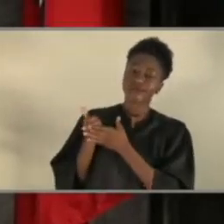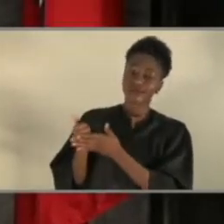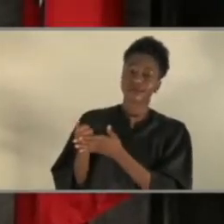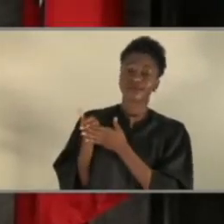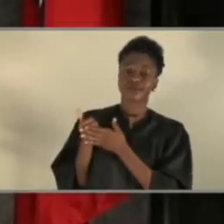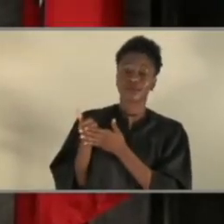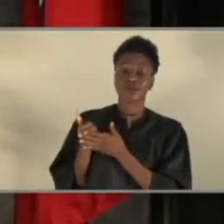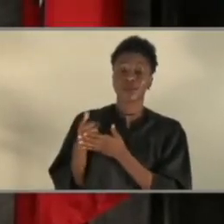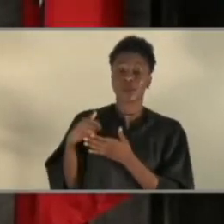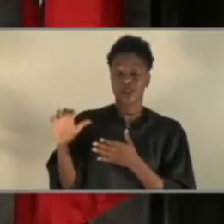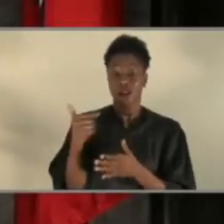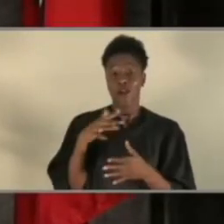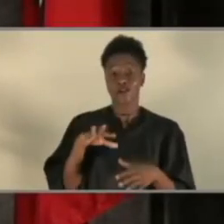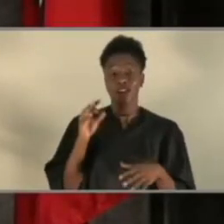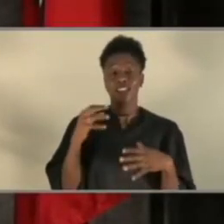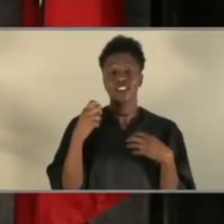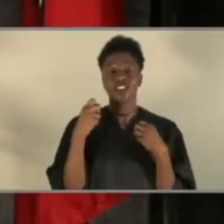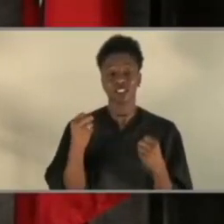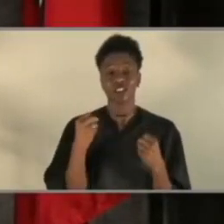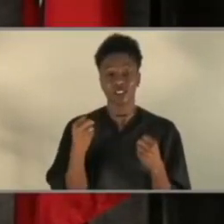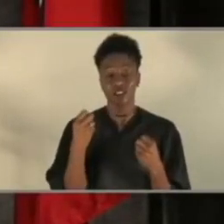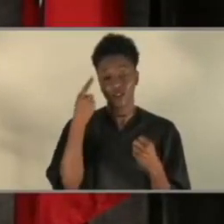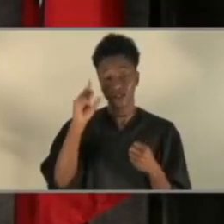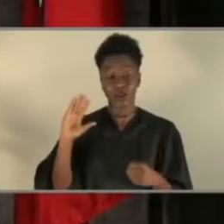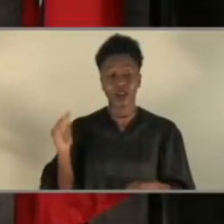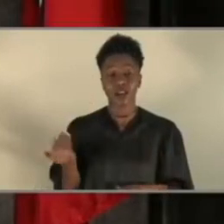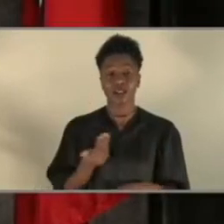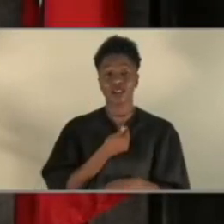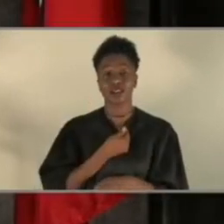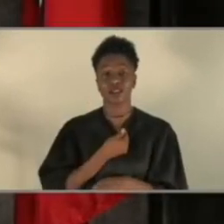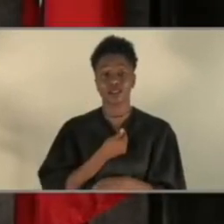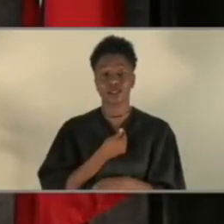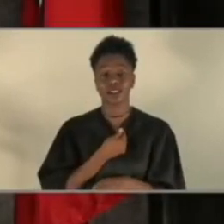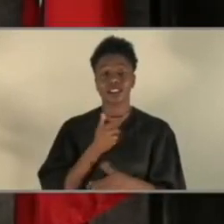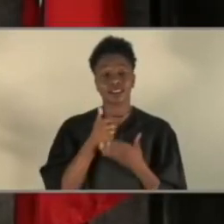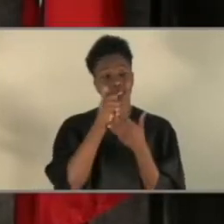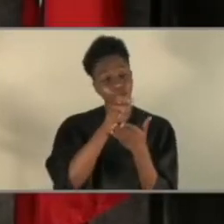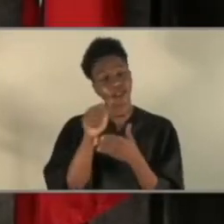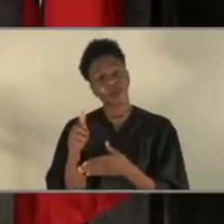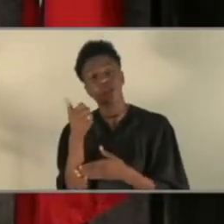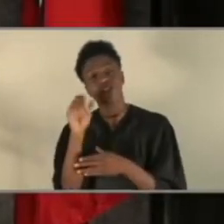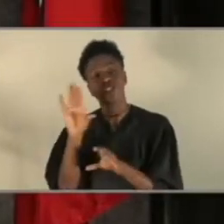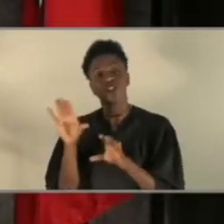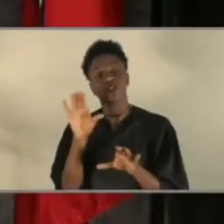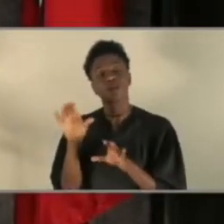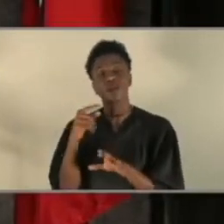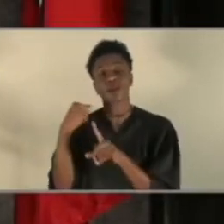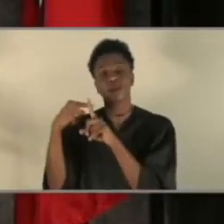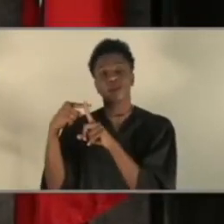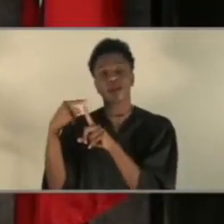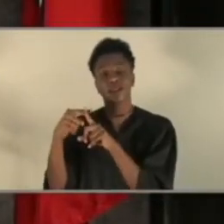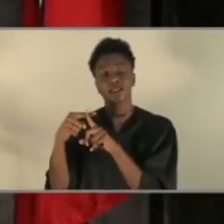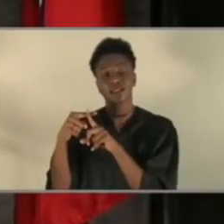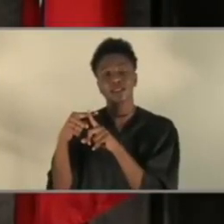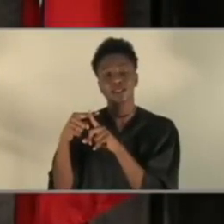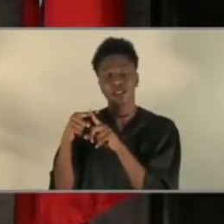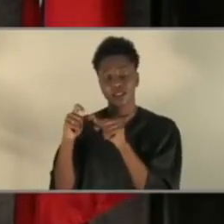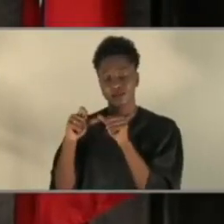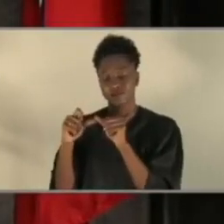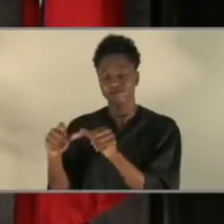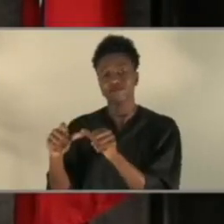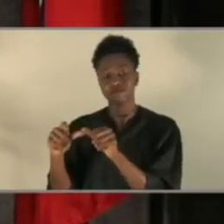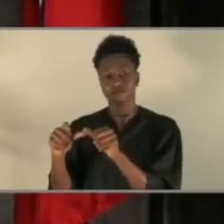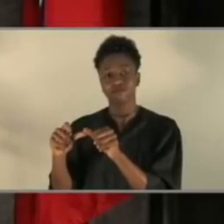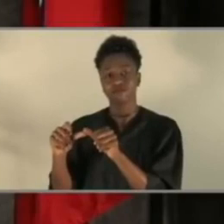May we all find the strength necessary for us to help someone else do something that will make a positive and lasting impact on the